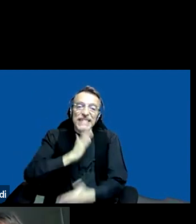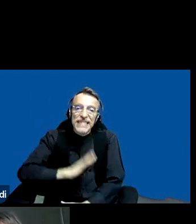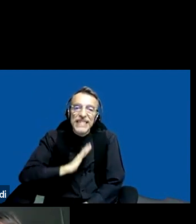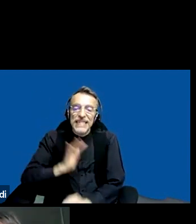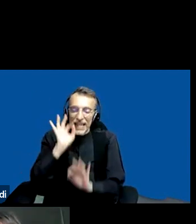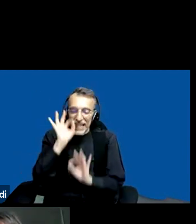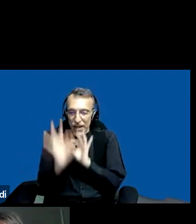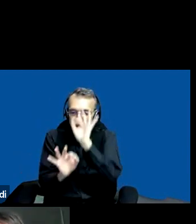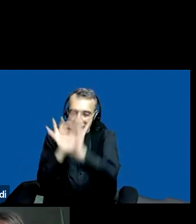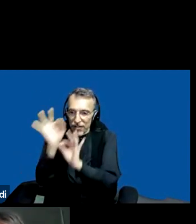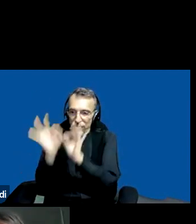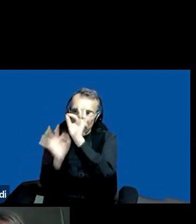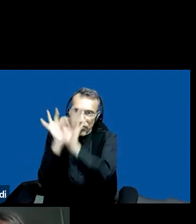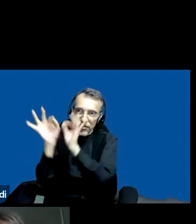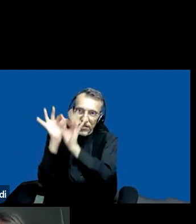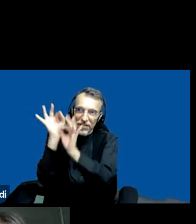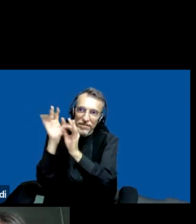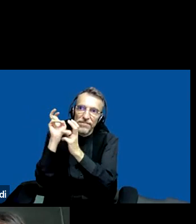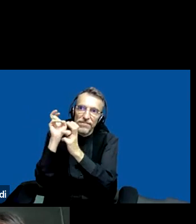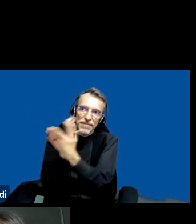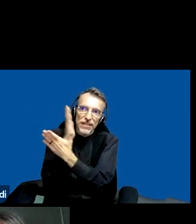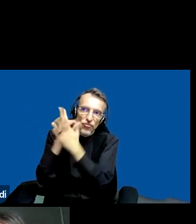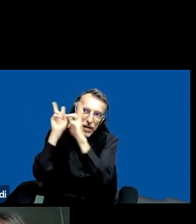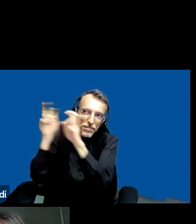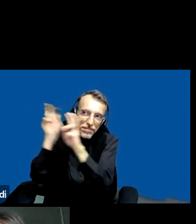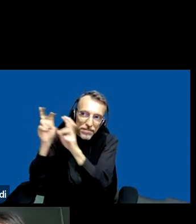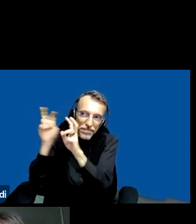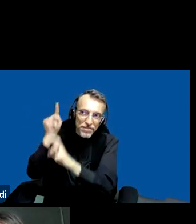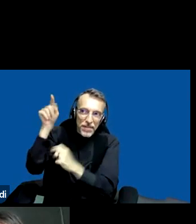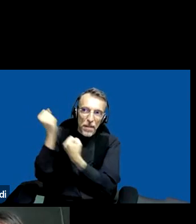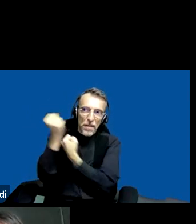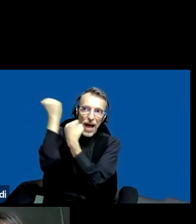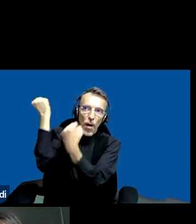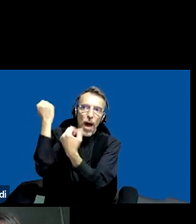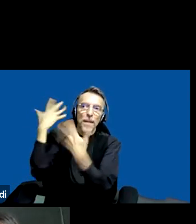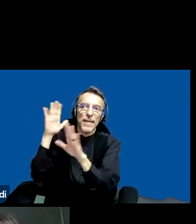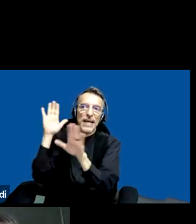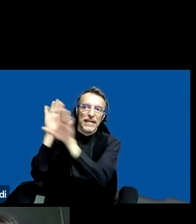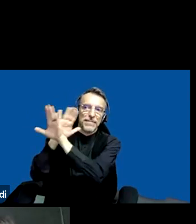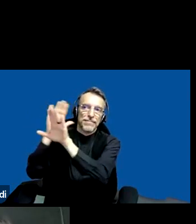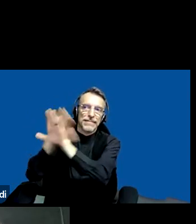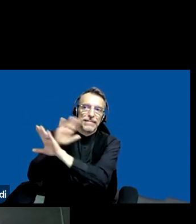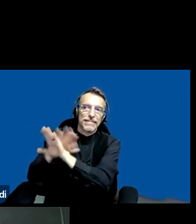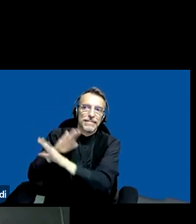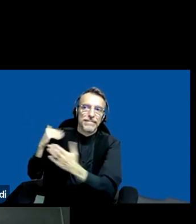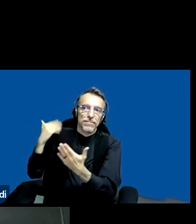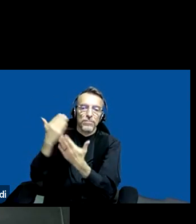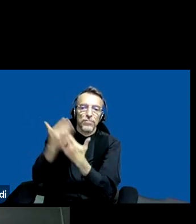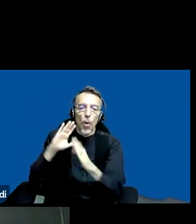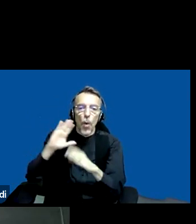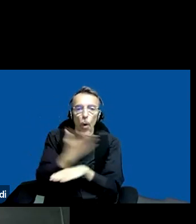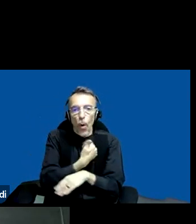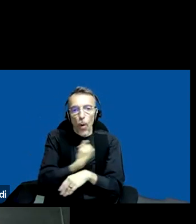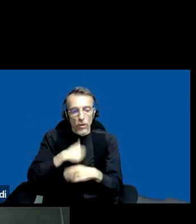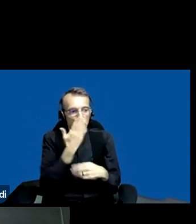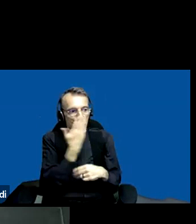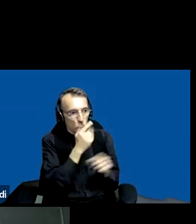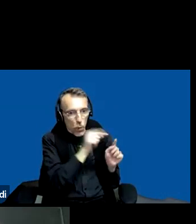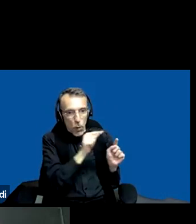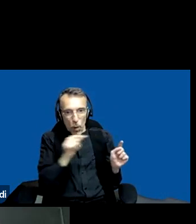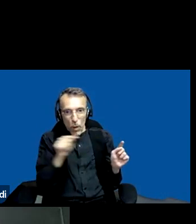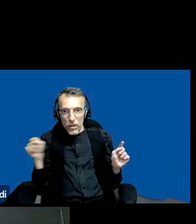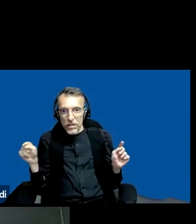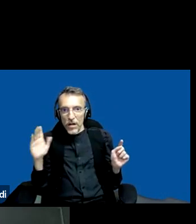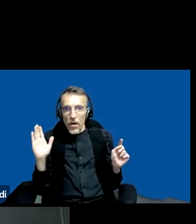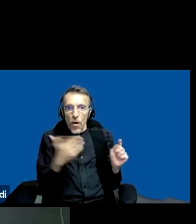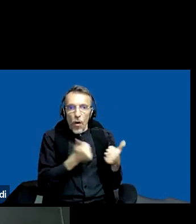interrogation of power in all its guises and disguises, something that I think in different ways all of our schools are